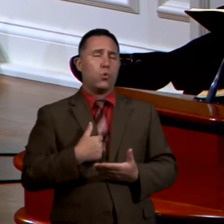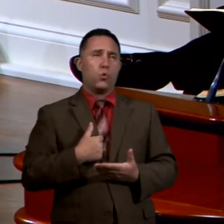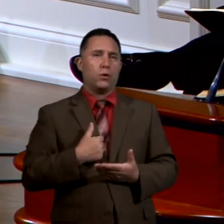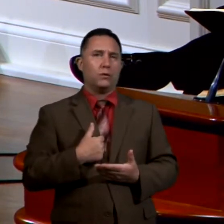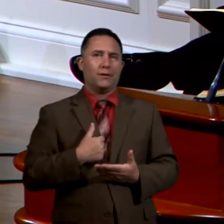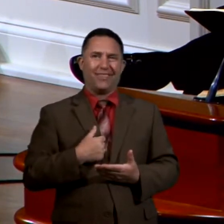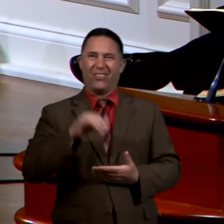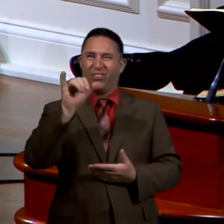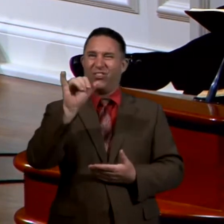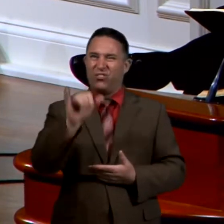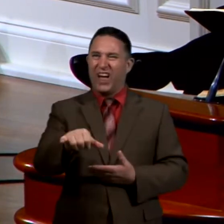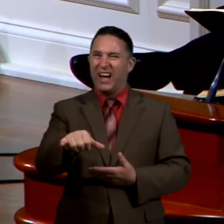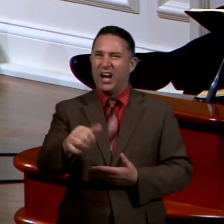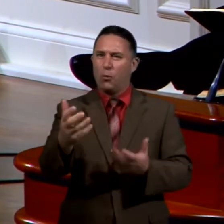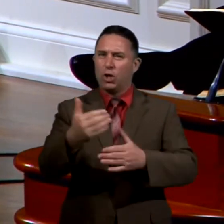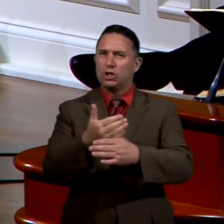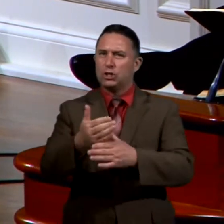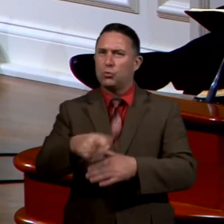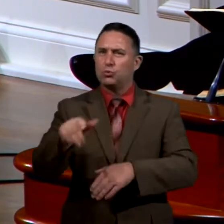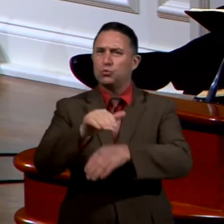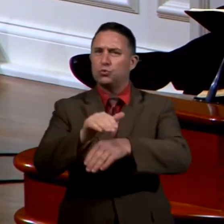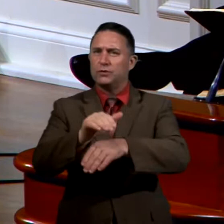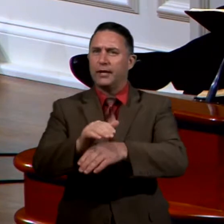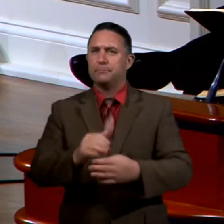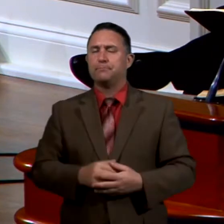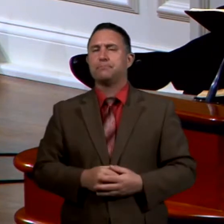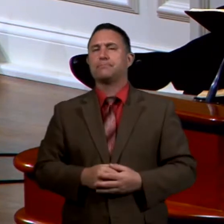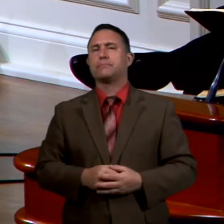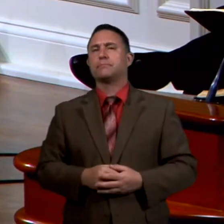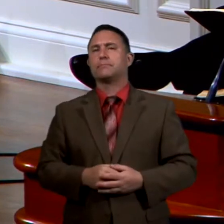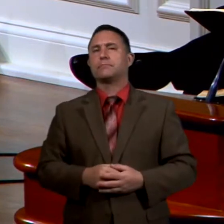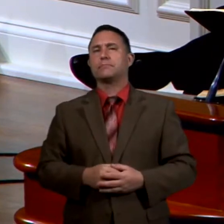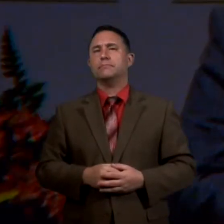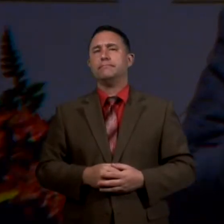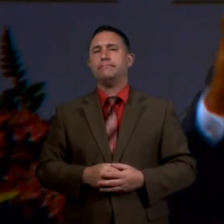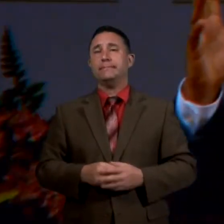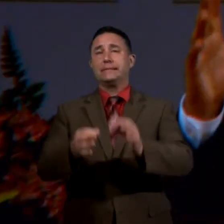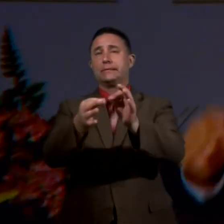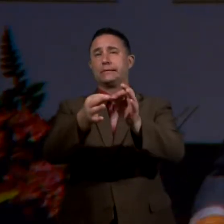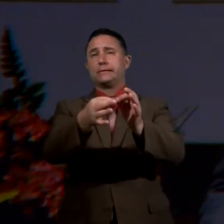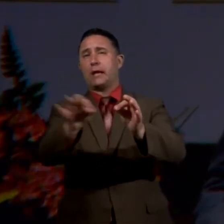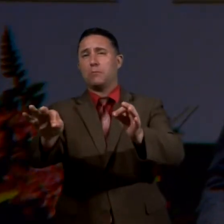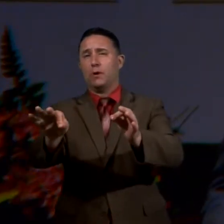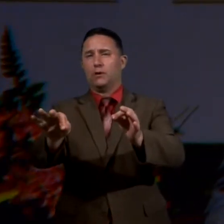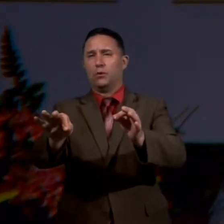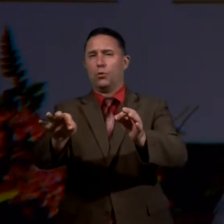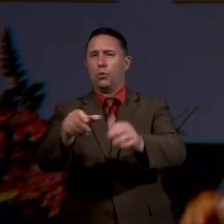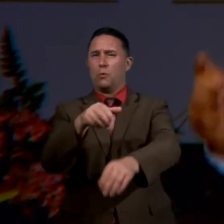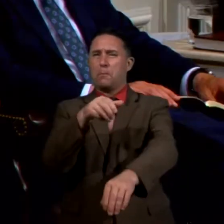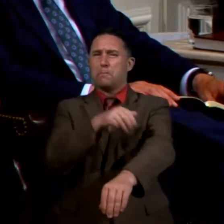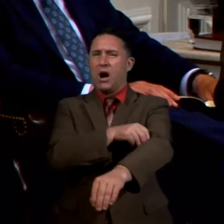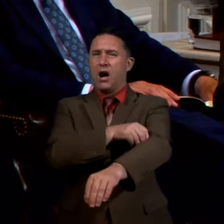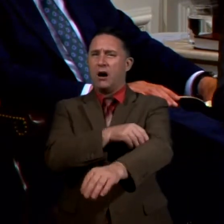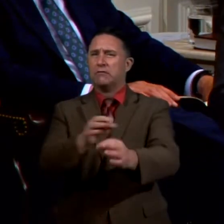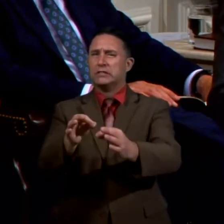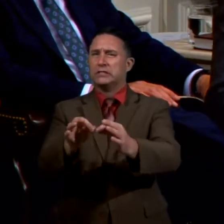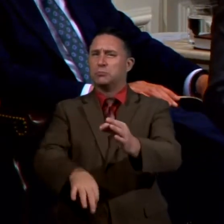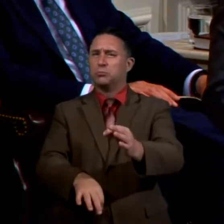And that's exactly what I want to share with you tonight. That statement he said, so powerful yet so